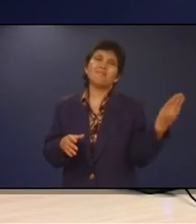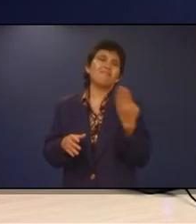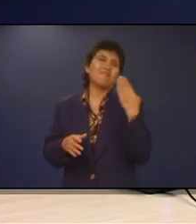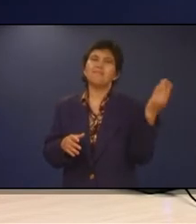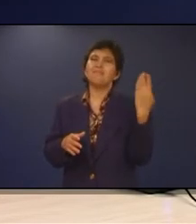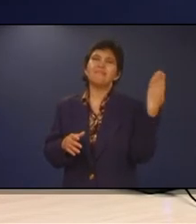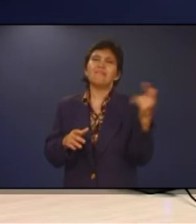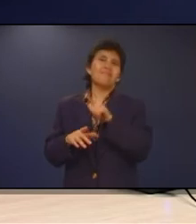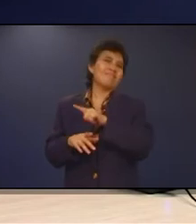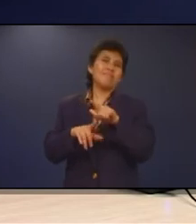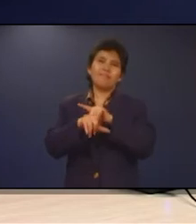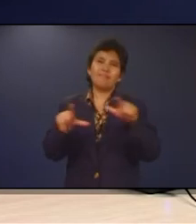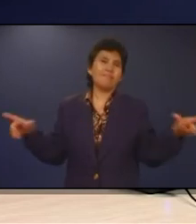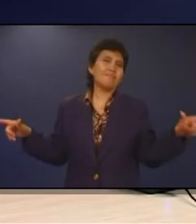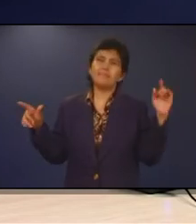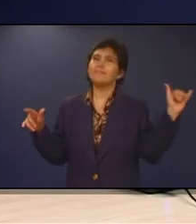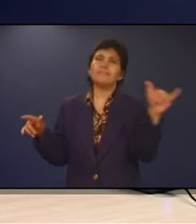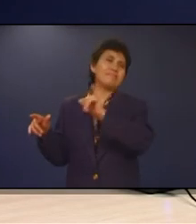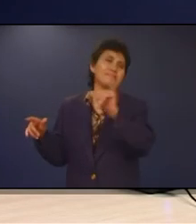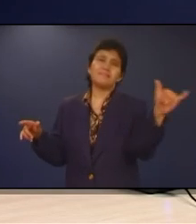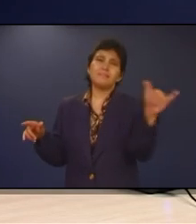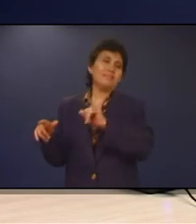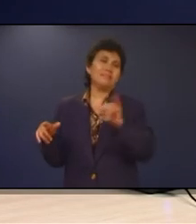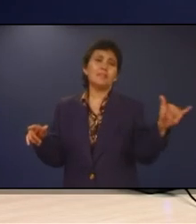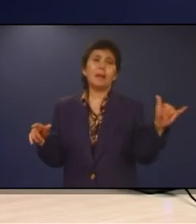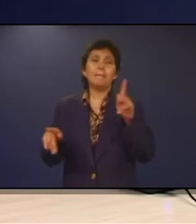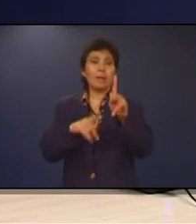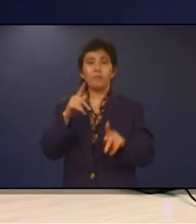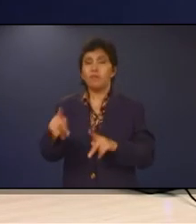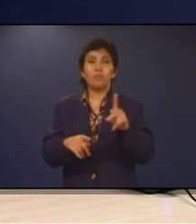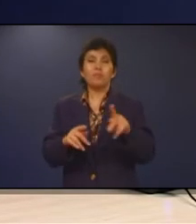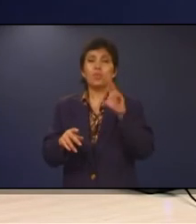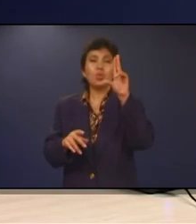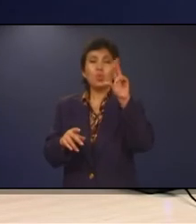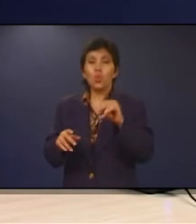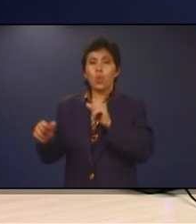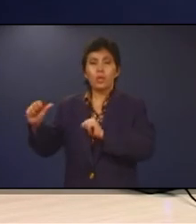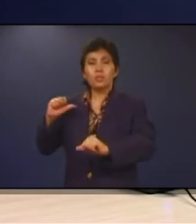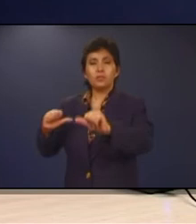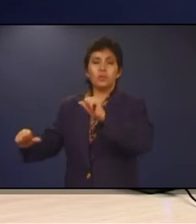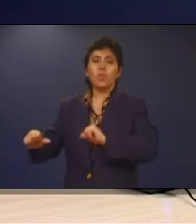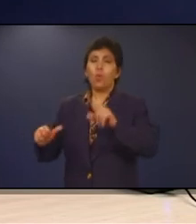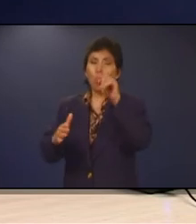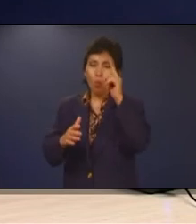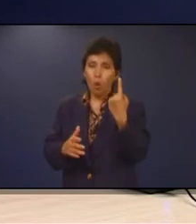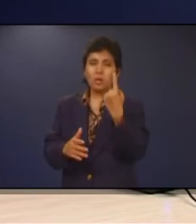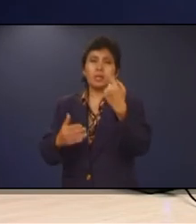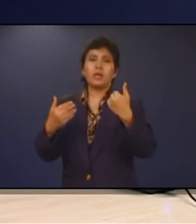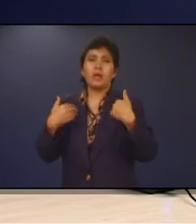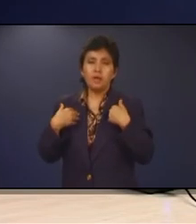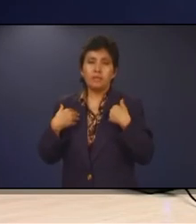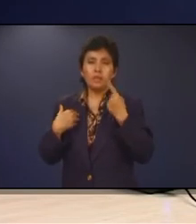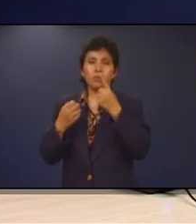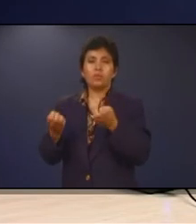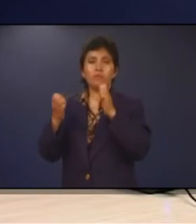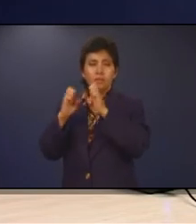flat attitude towards the car. Yeah? People with no attitude, once they get activation event, that